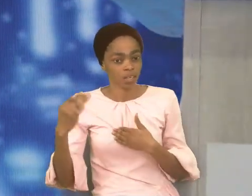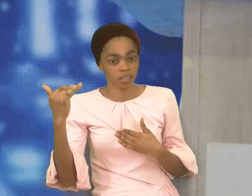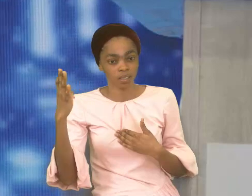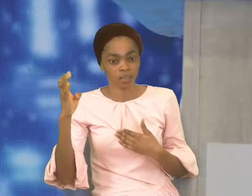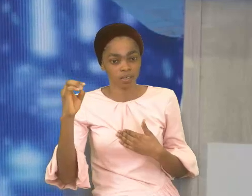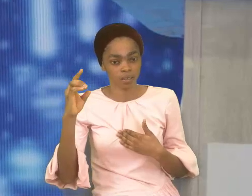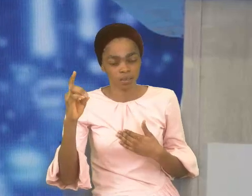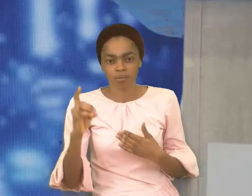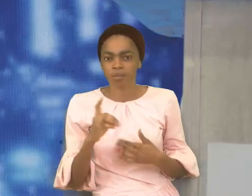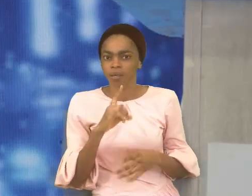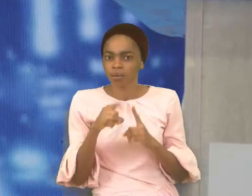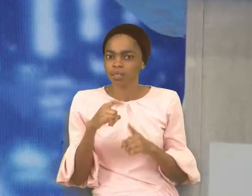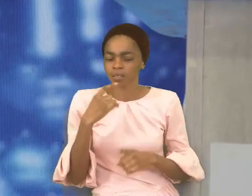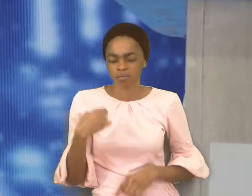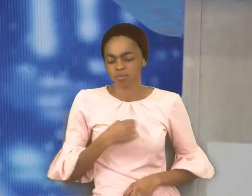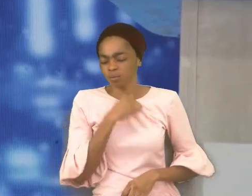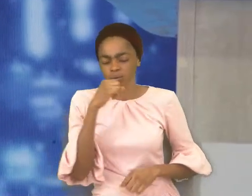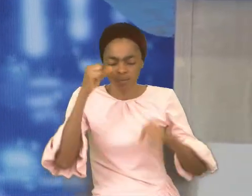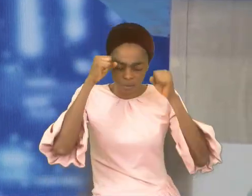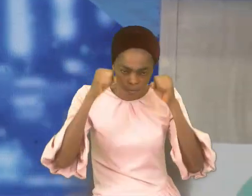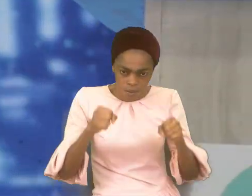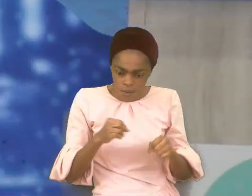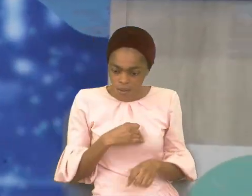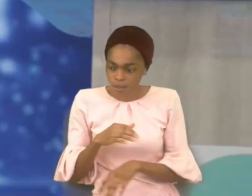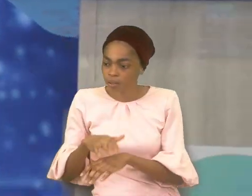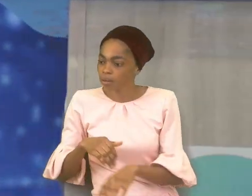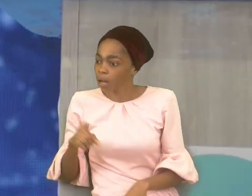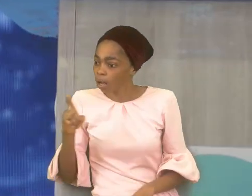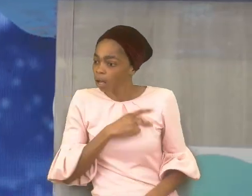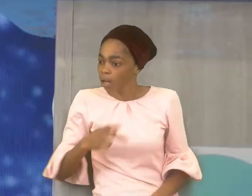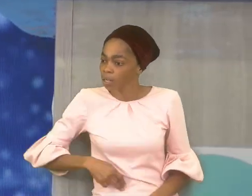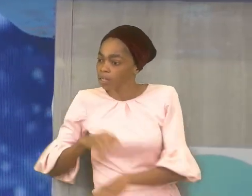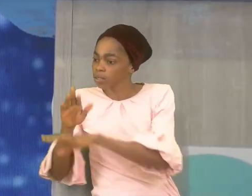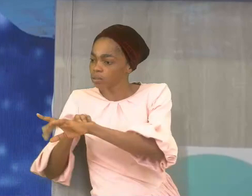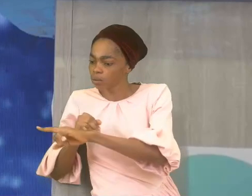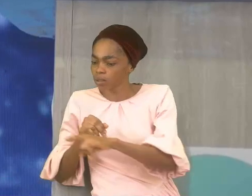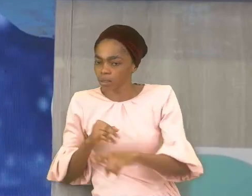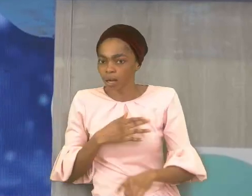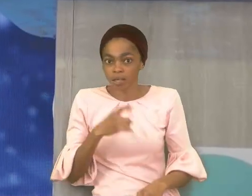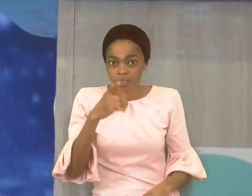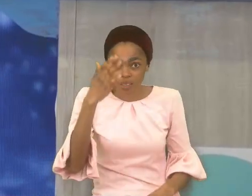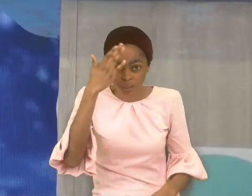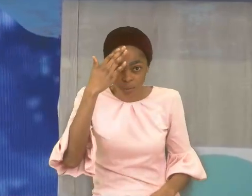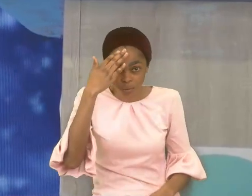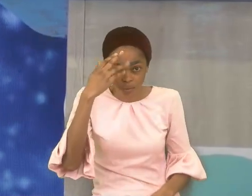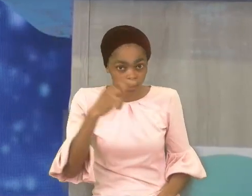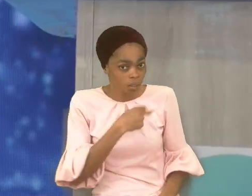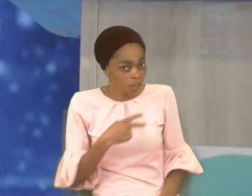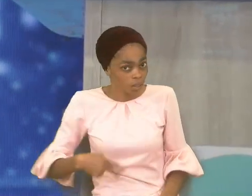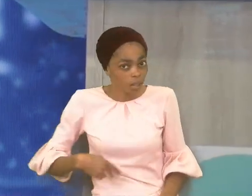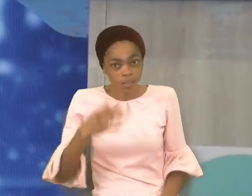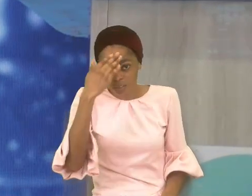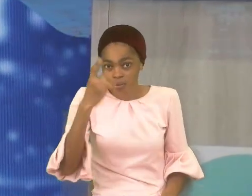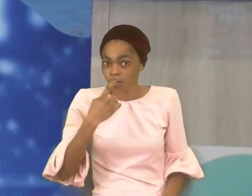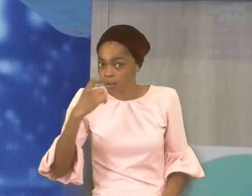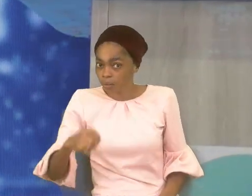knew Nebuchadnezzar, and they knew his decree, and they knew whatever he decided, he cared for no man,